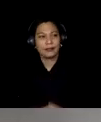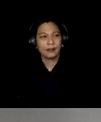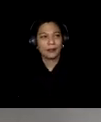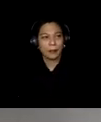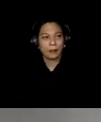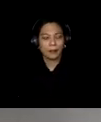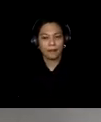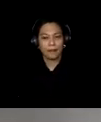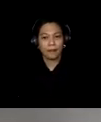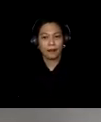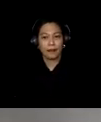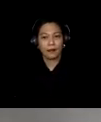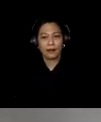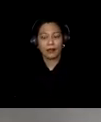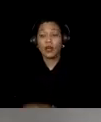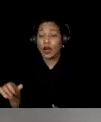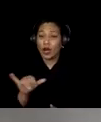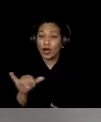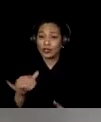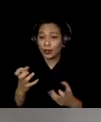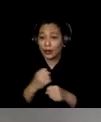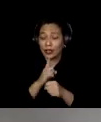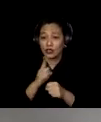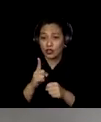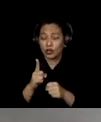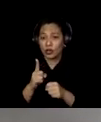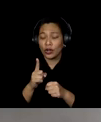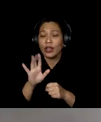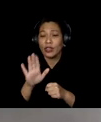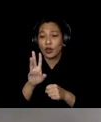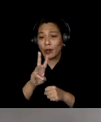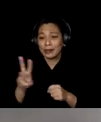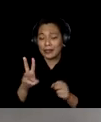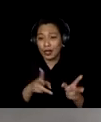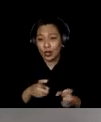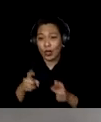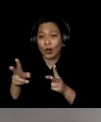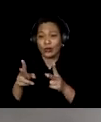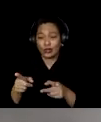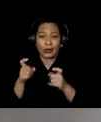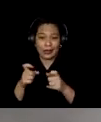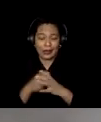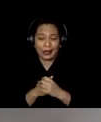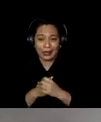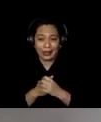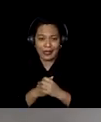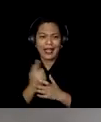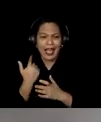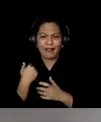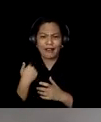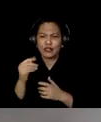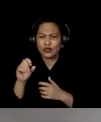we start using keywords, you also want to make sure your website loads quickly. So you can use a tool called